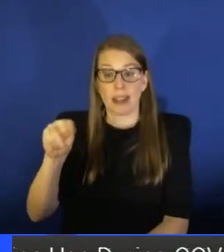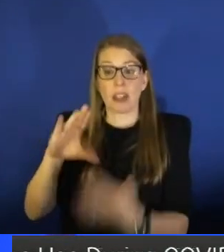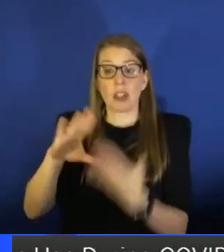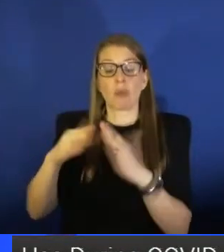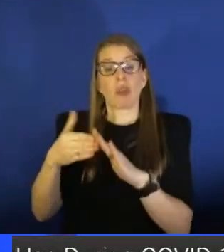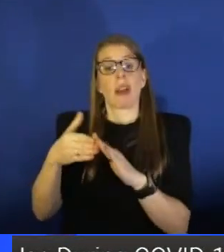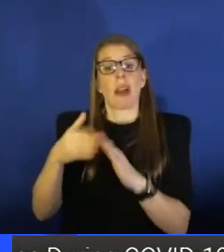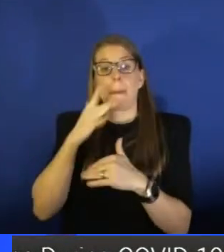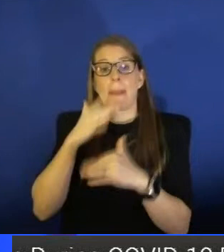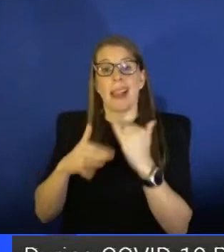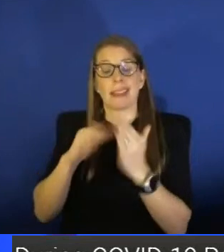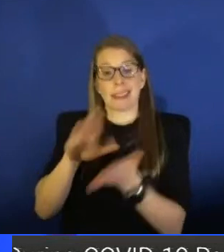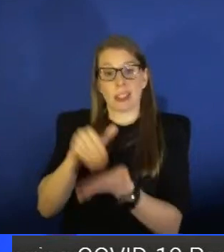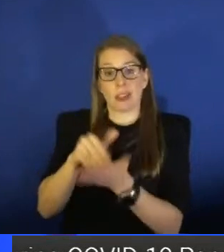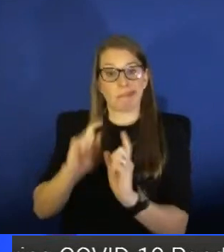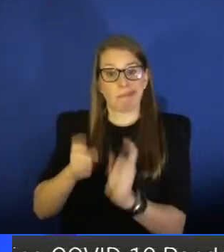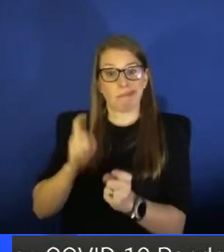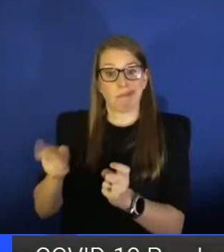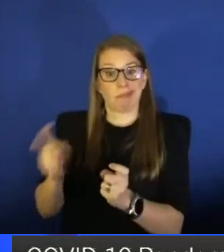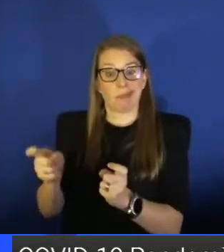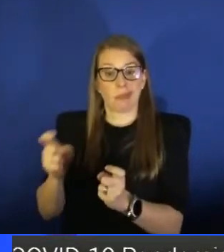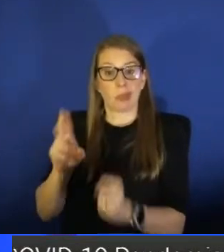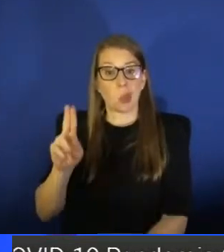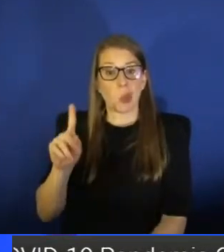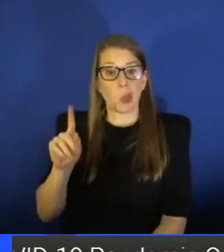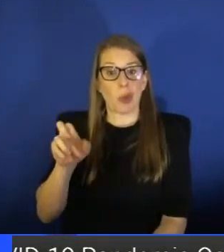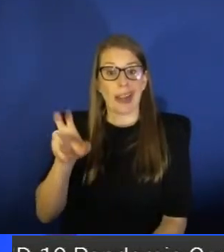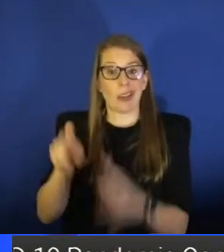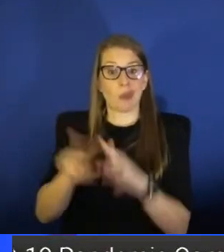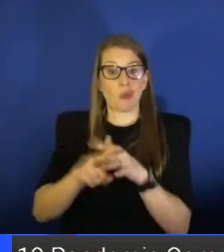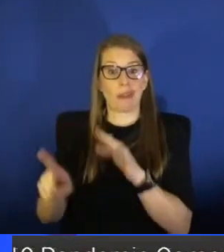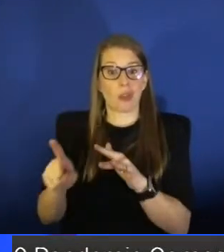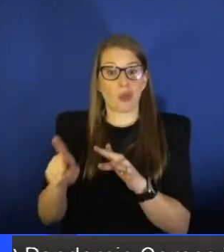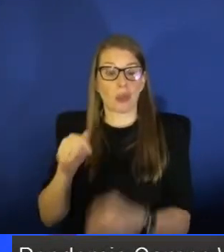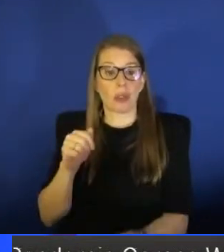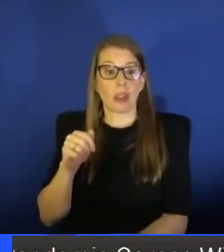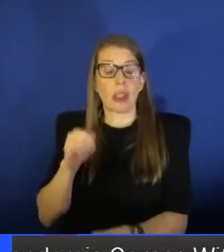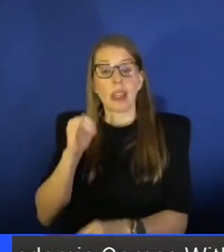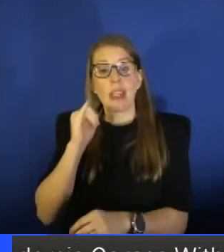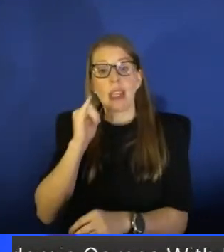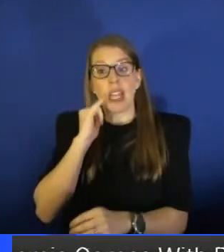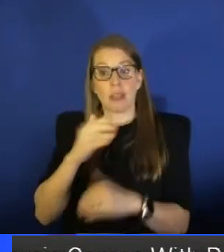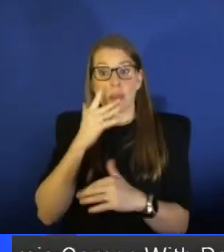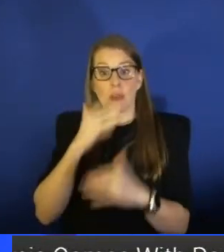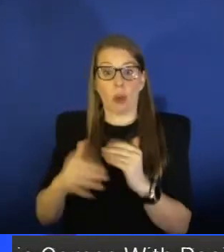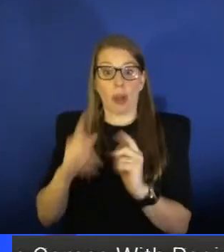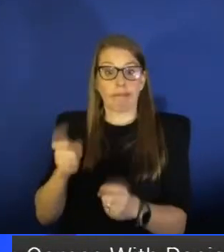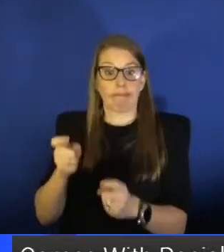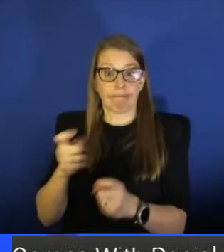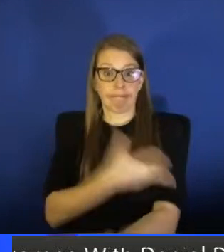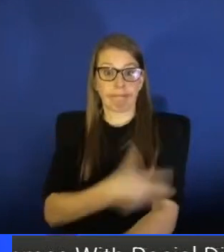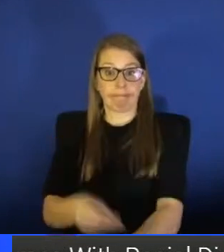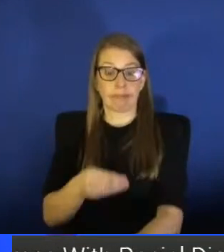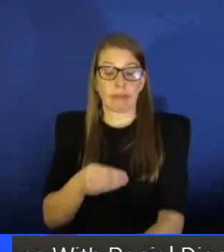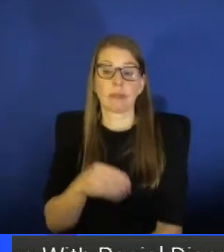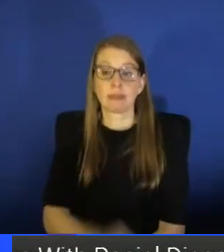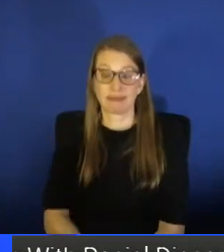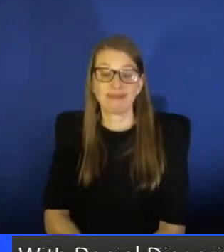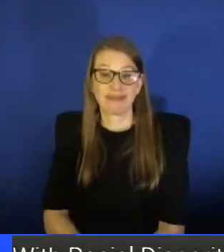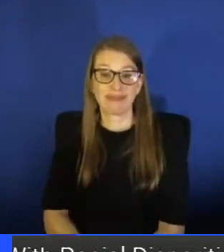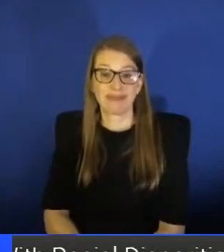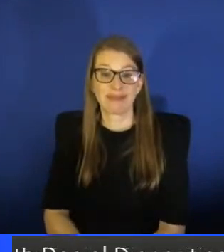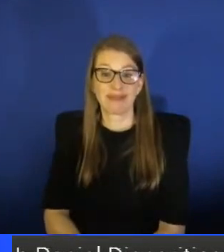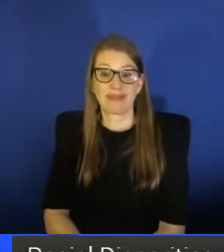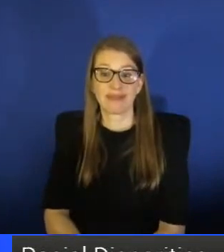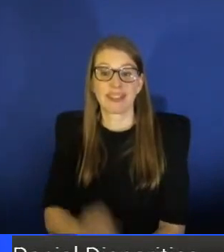donating money to Ukrainian refugees for anyone who donates blood. So Chelsey Smith from the Community Blood Center is joining us this morning to talk more